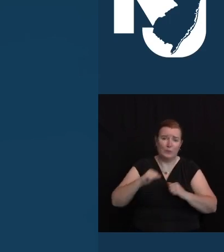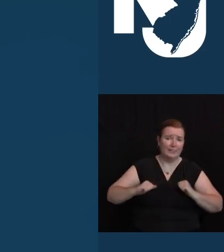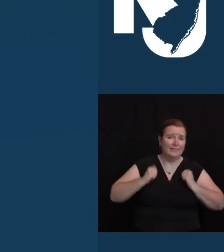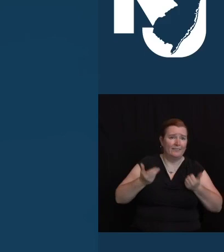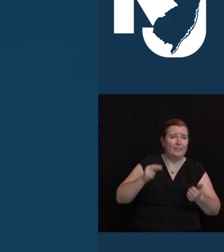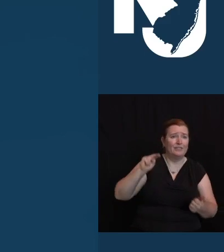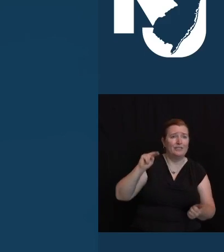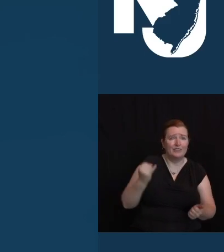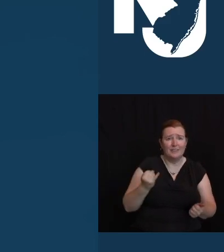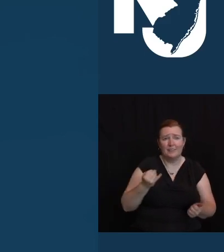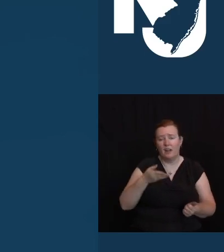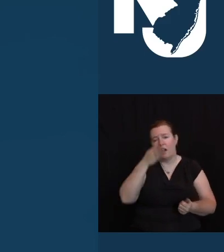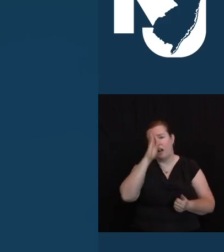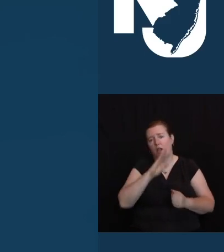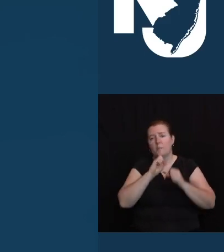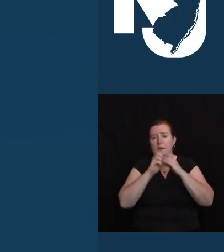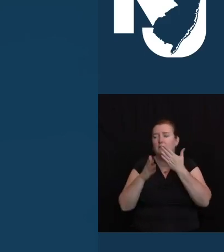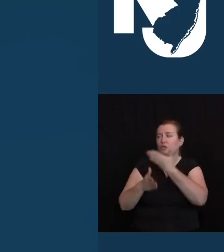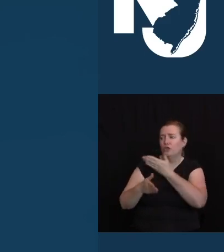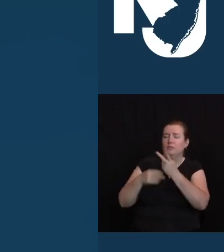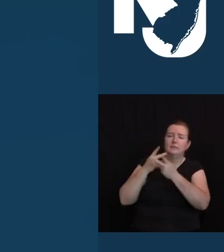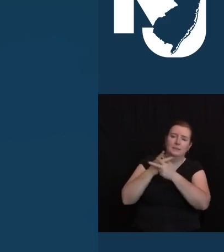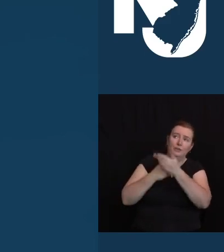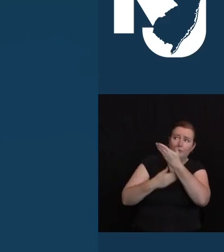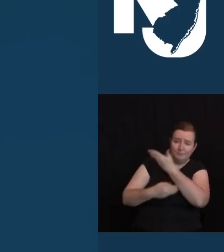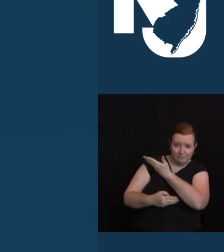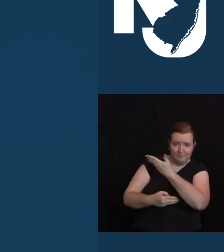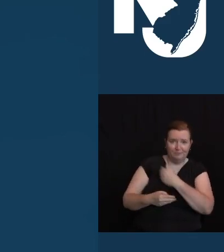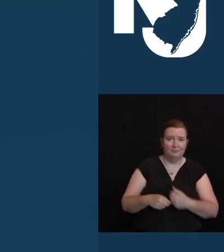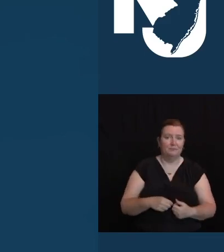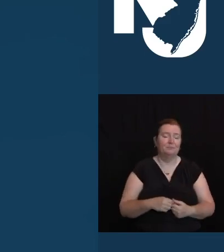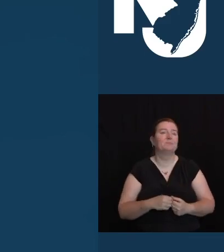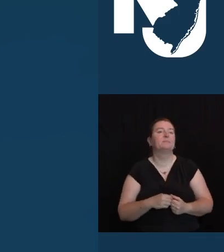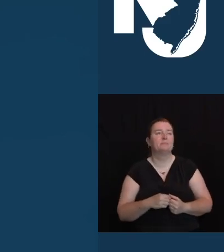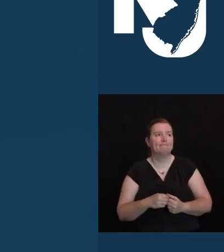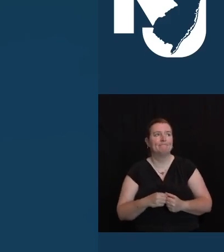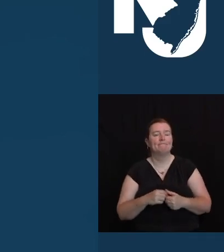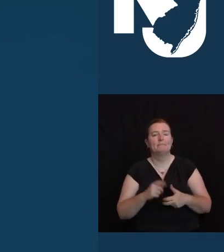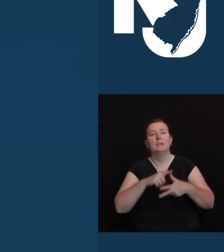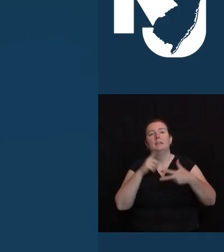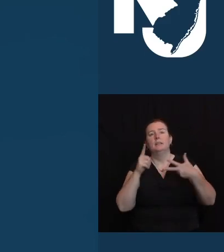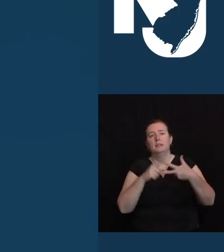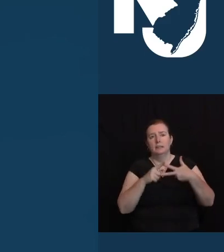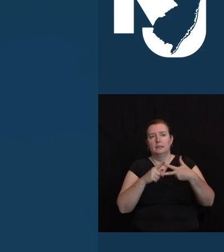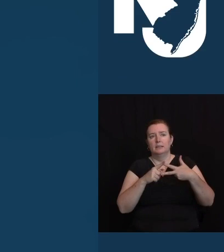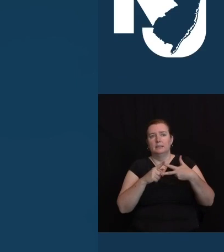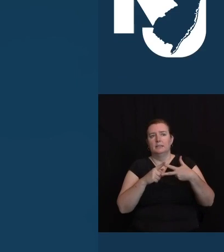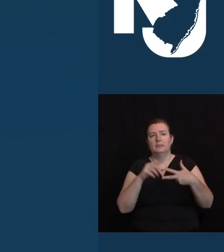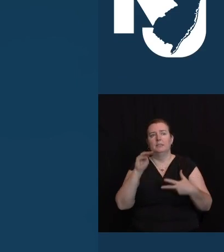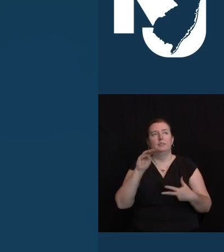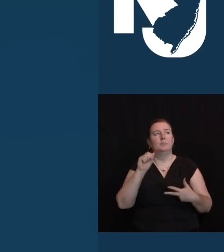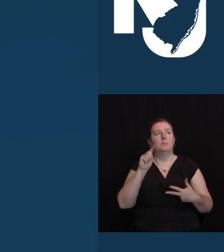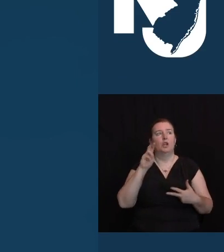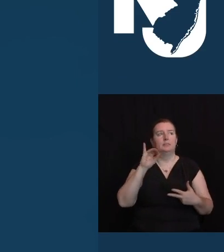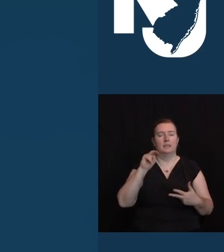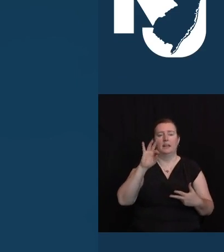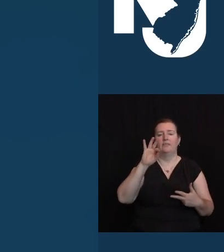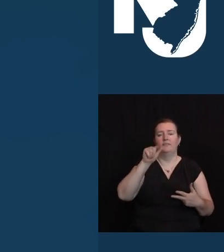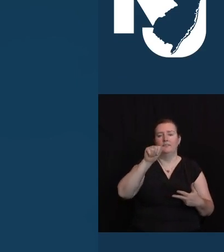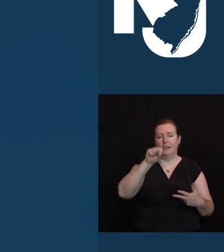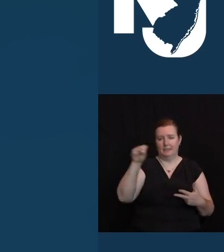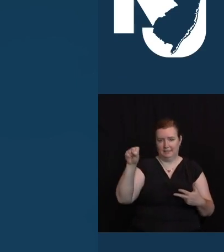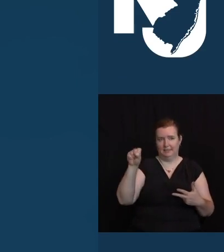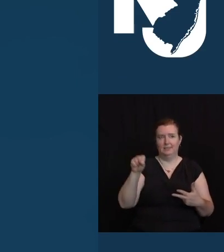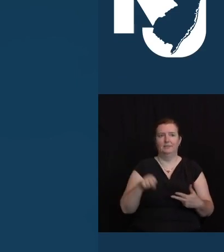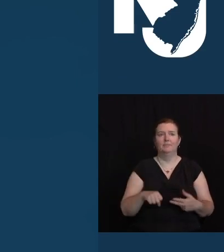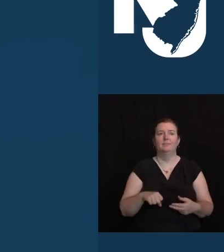over her and her family. Next today, we recall Marty Fass. He was